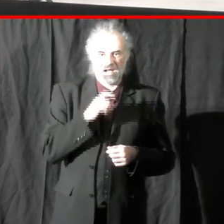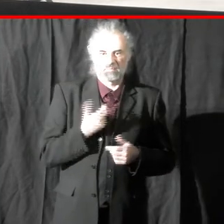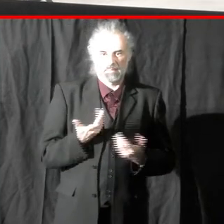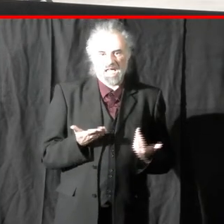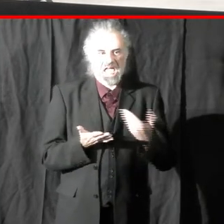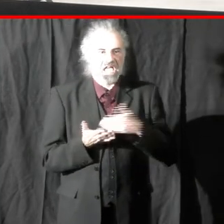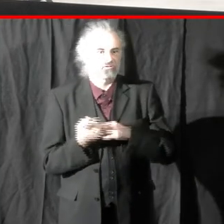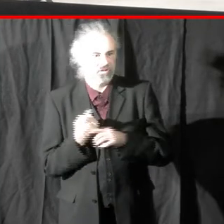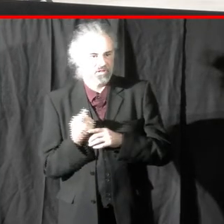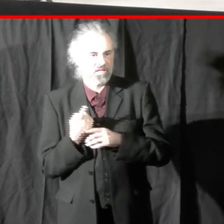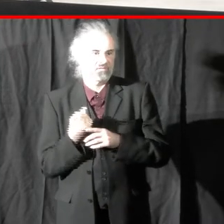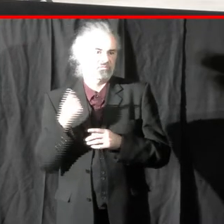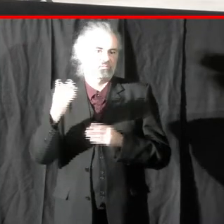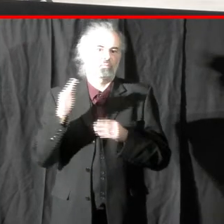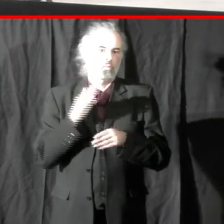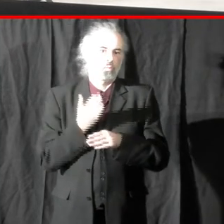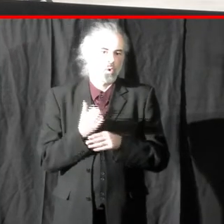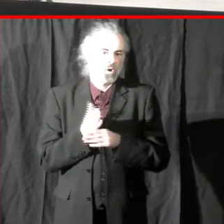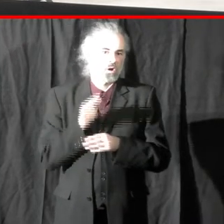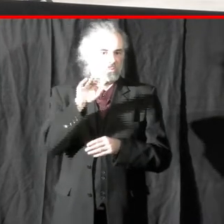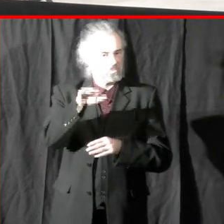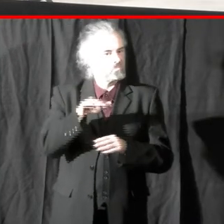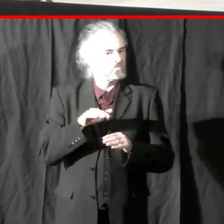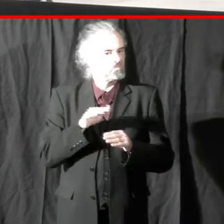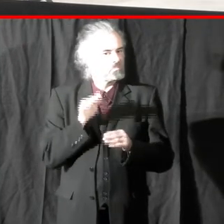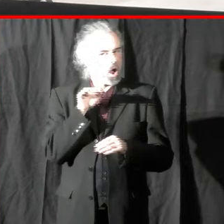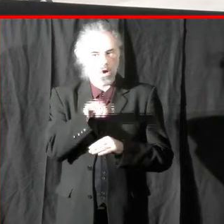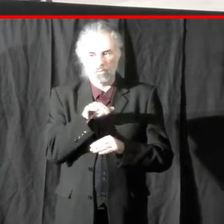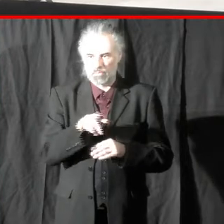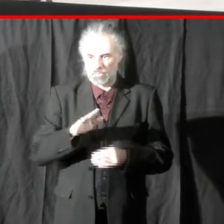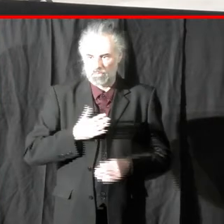do in your career? I'm kind of interested.